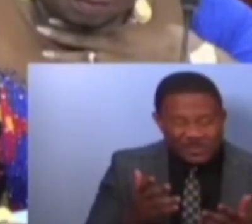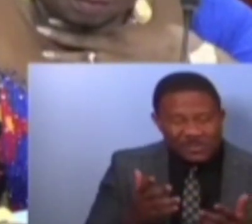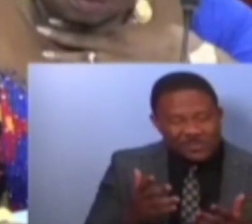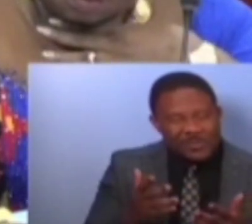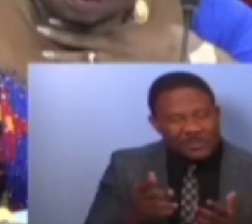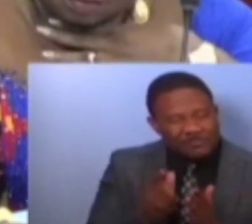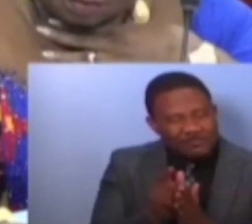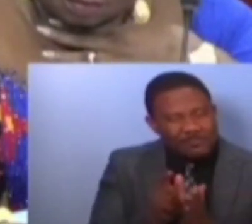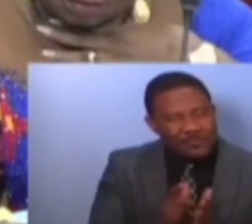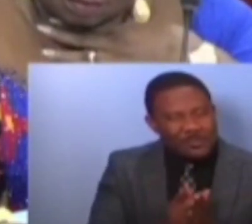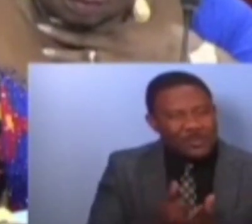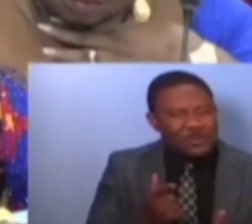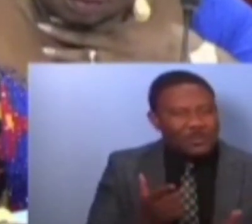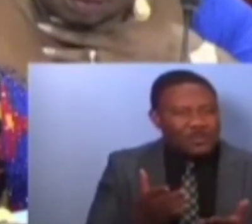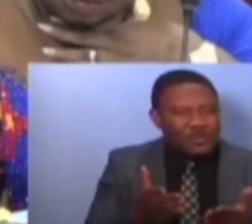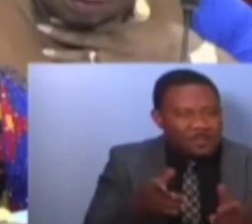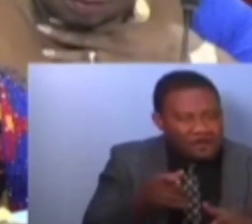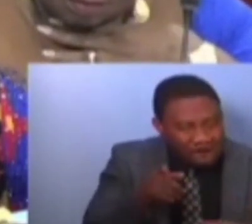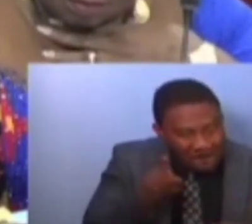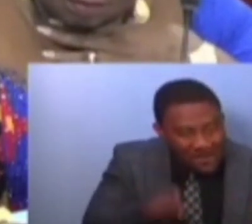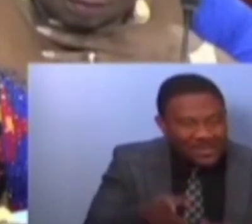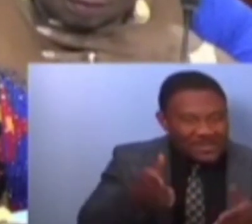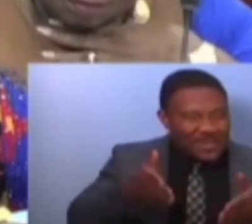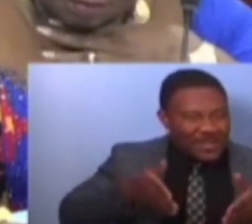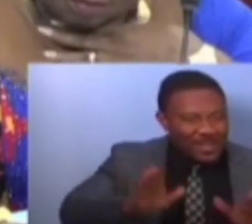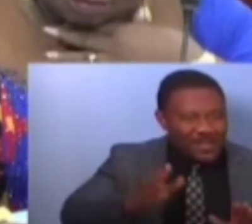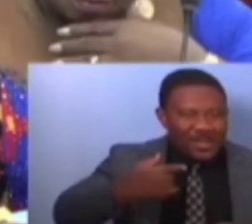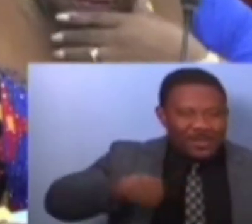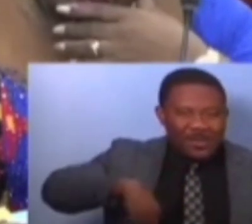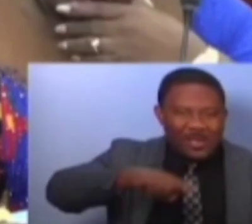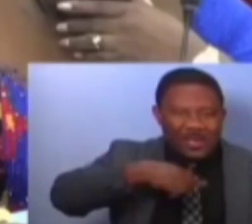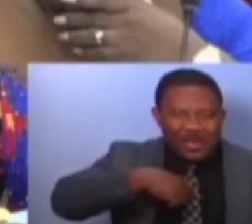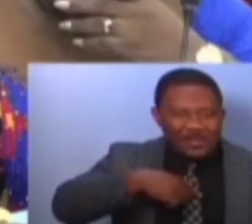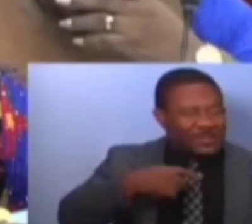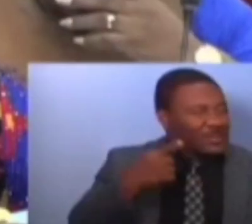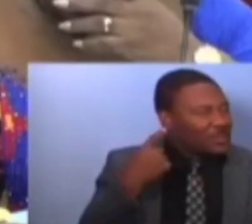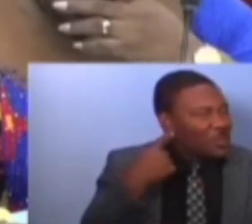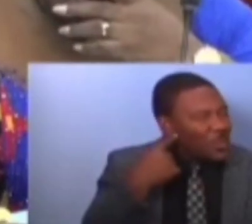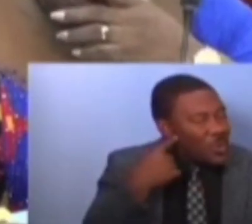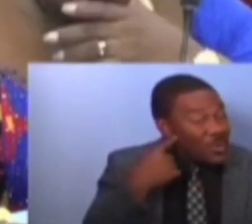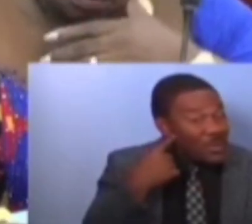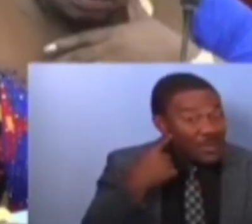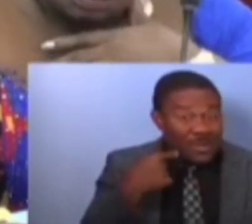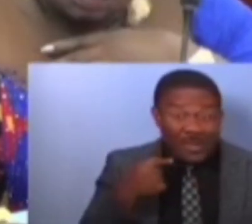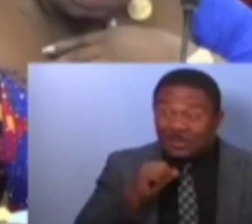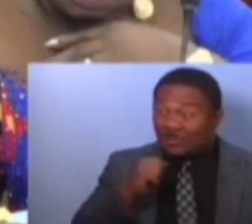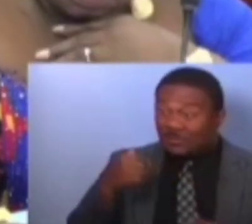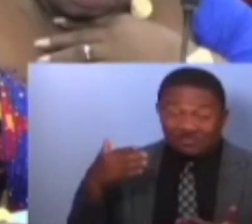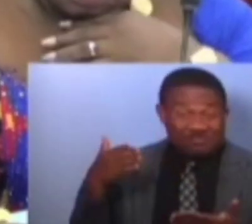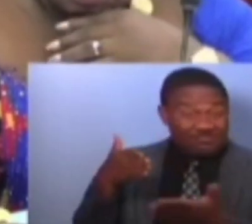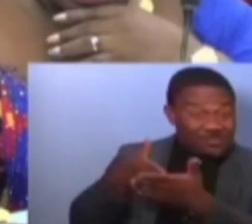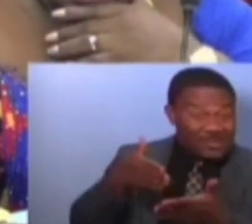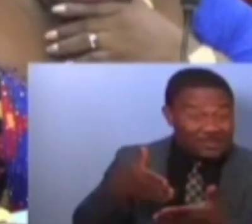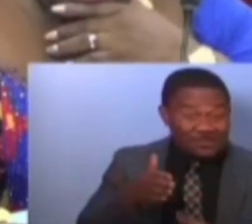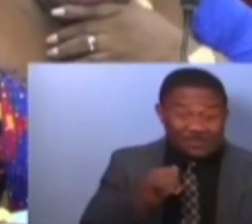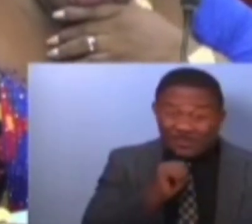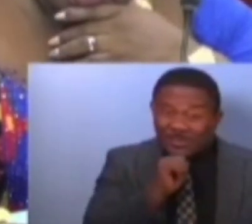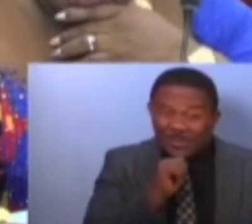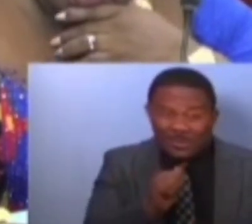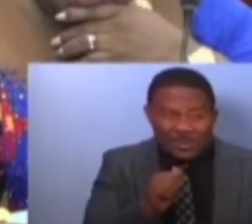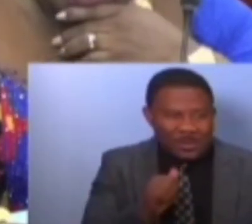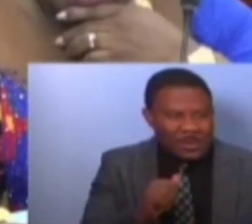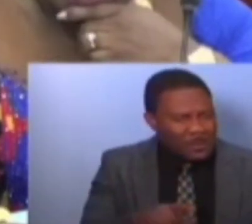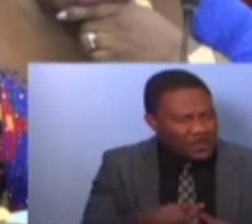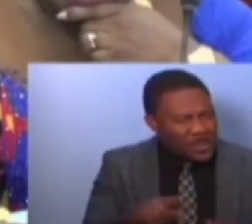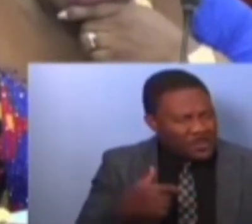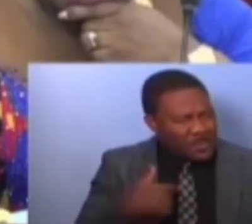for us to be heard. I am not opposed to the motion, but my concerns must register